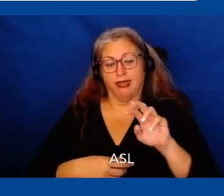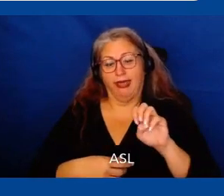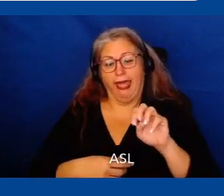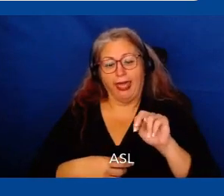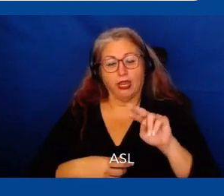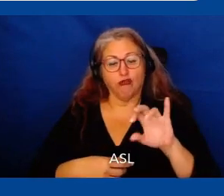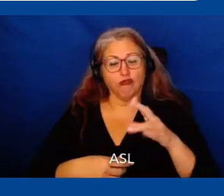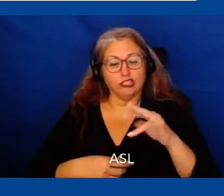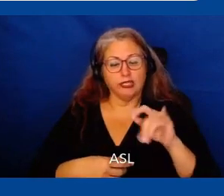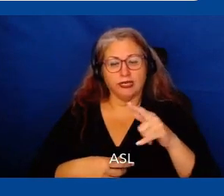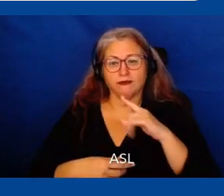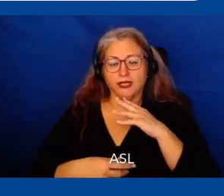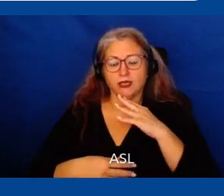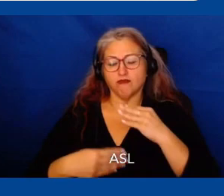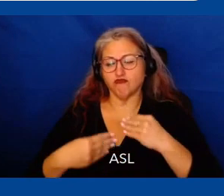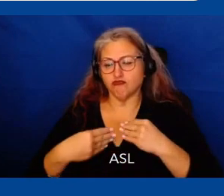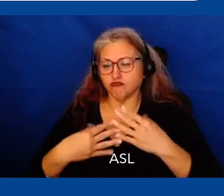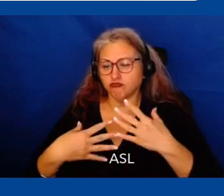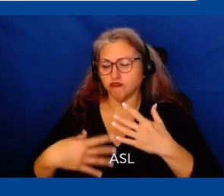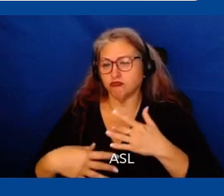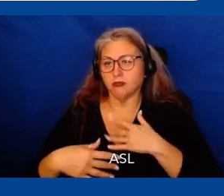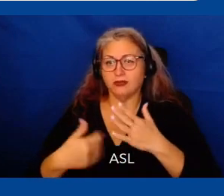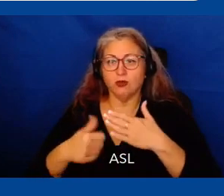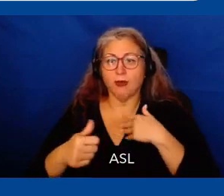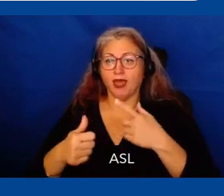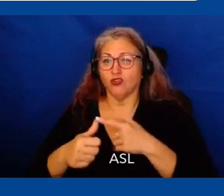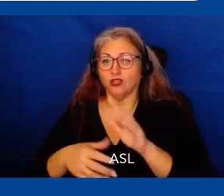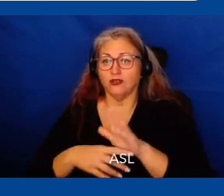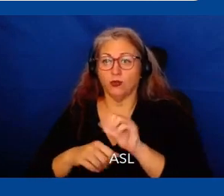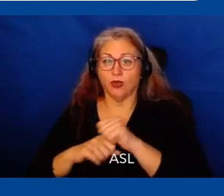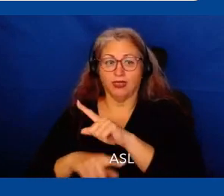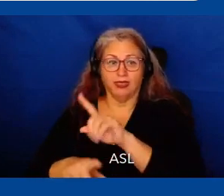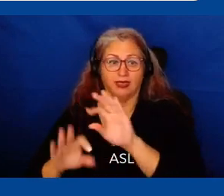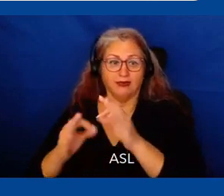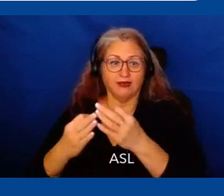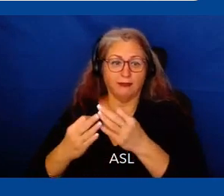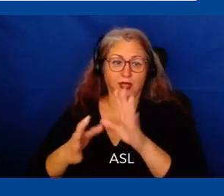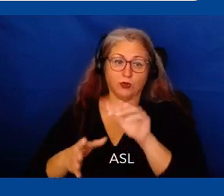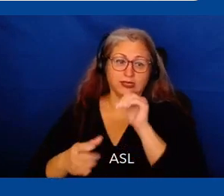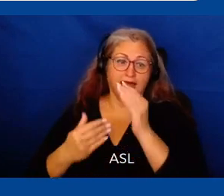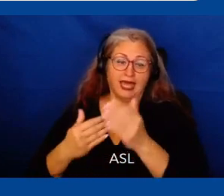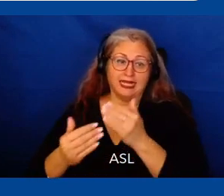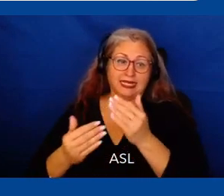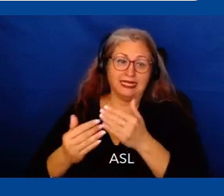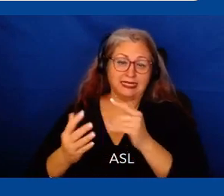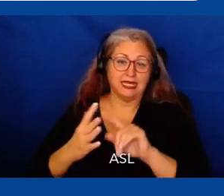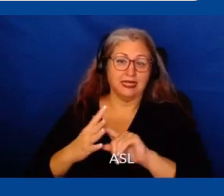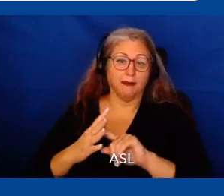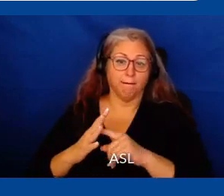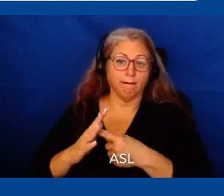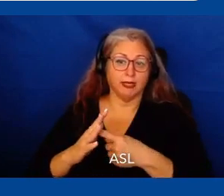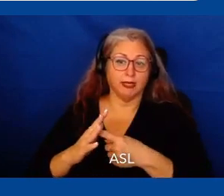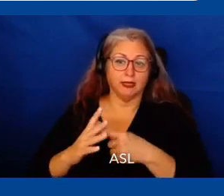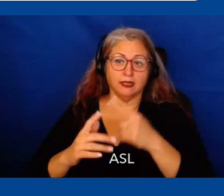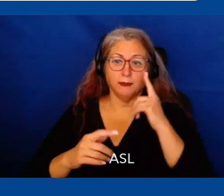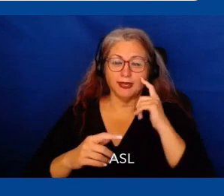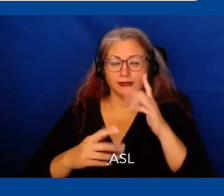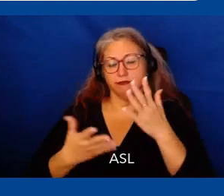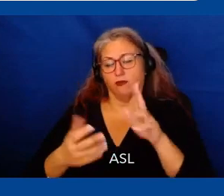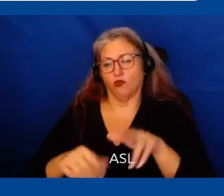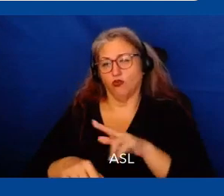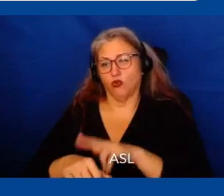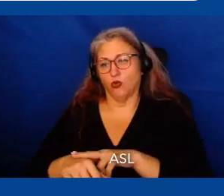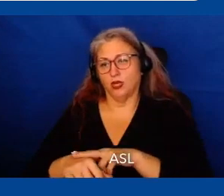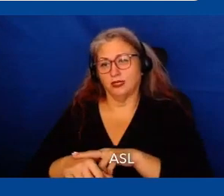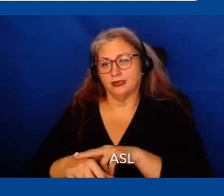Even like with the first film with my family, it was not easy at the beginning because, of course, as